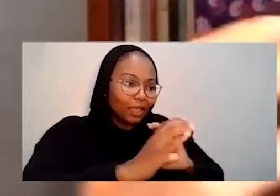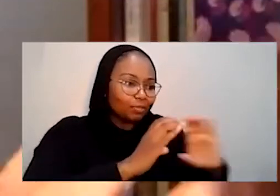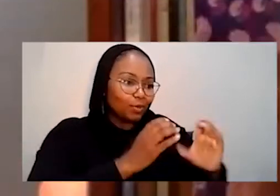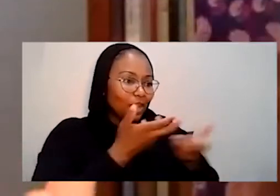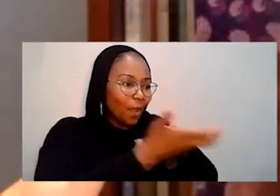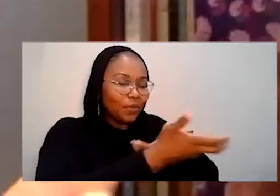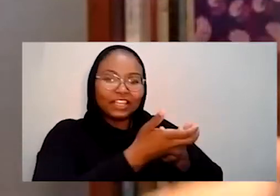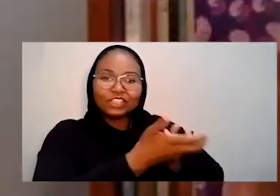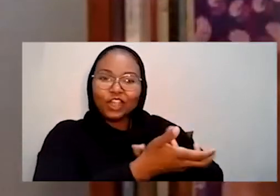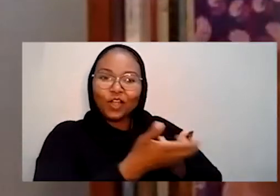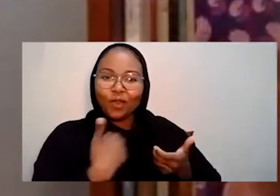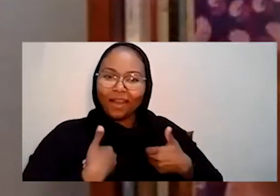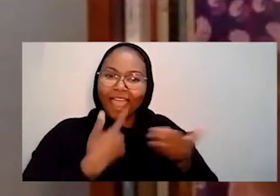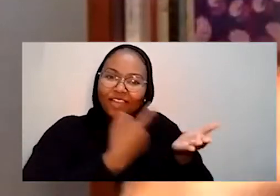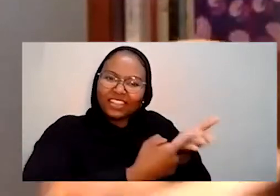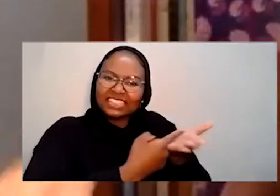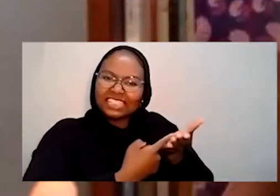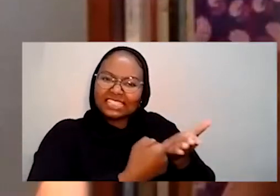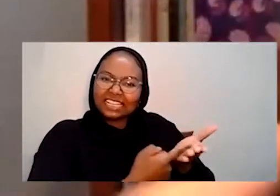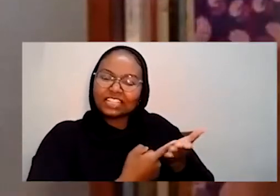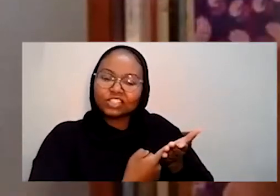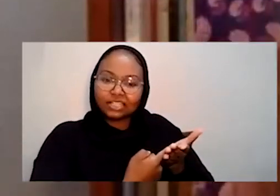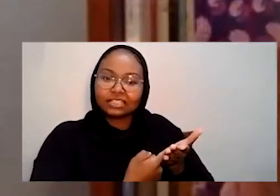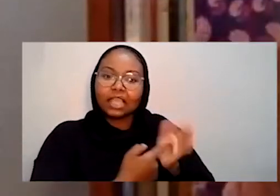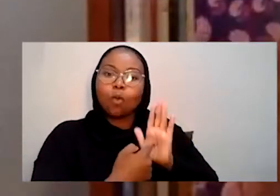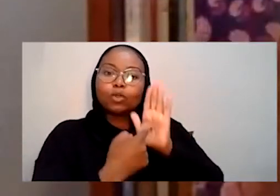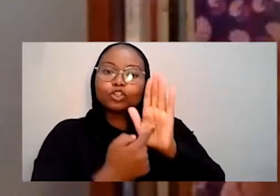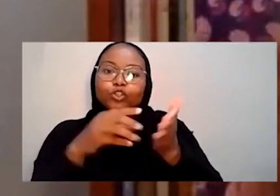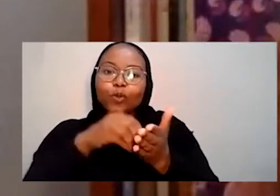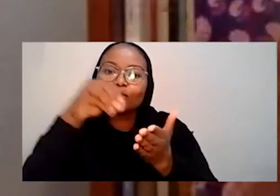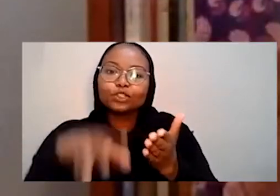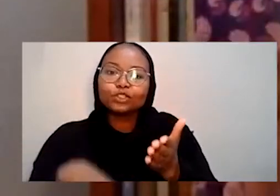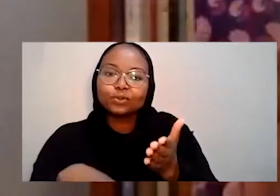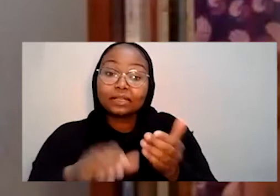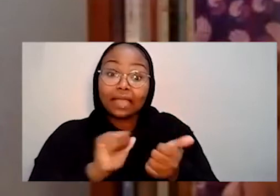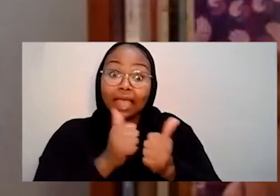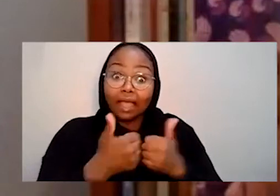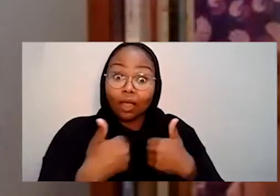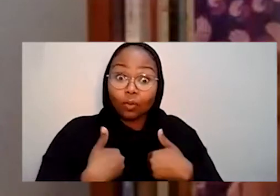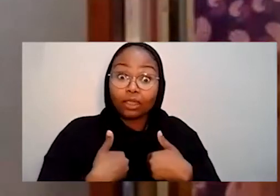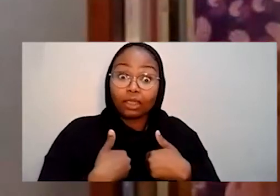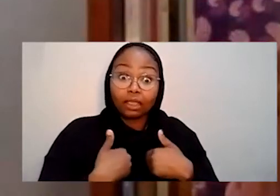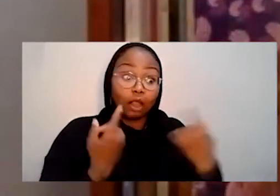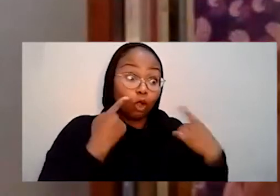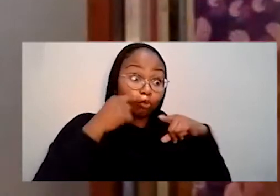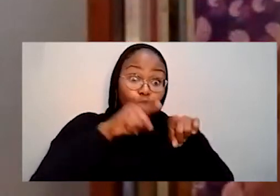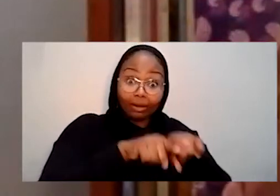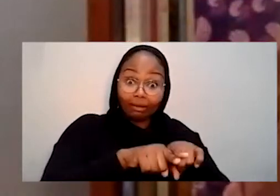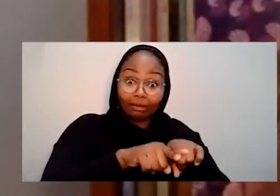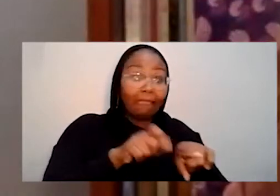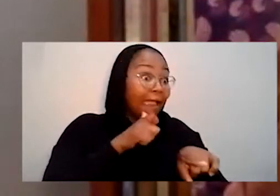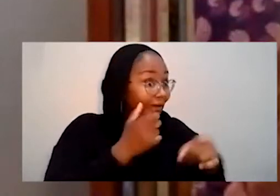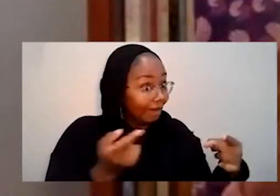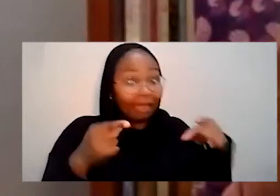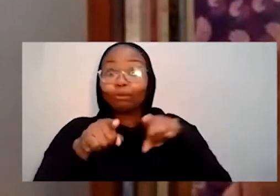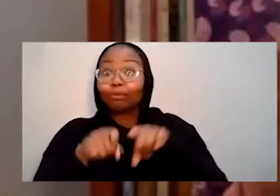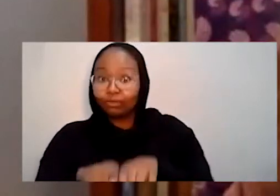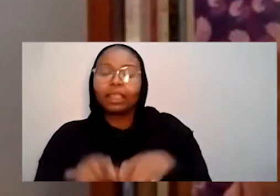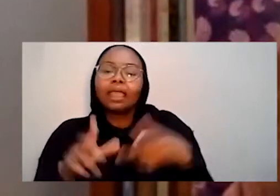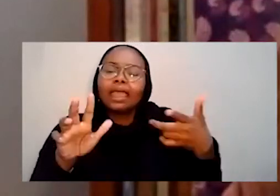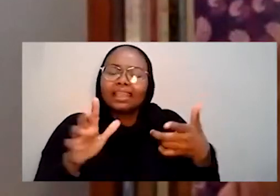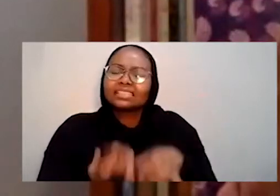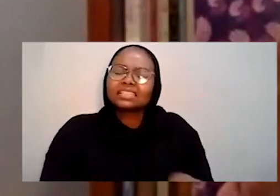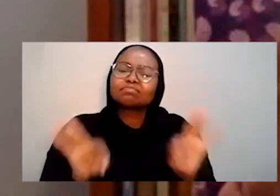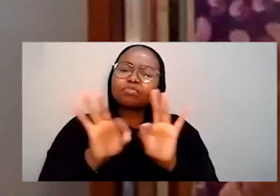have discussion, how we can disagree. What is the etiquette in disagreeing? How it's important to get to know one